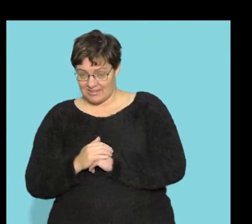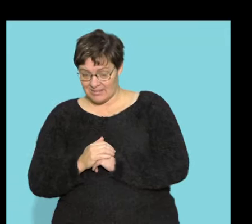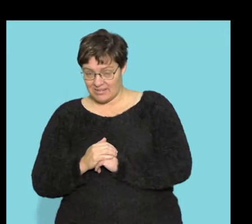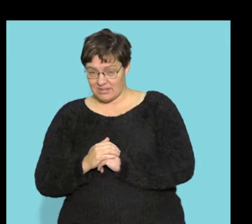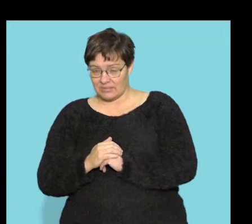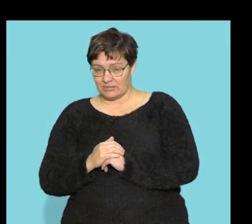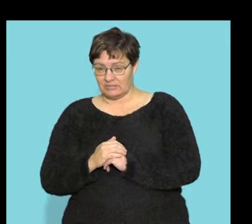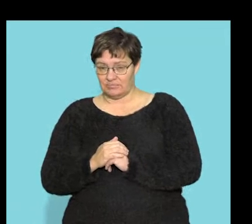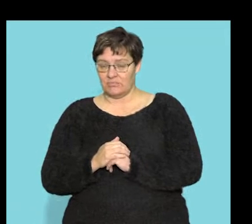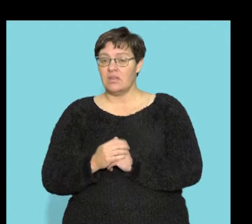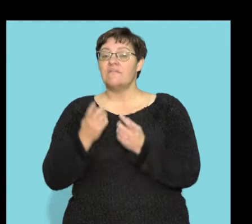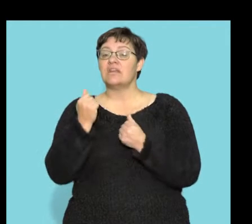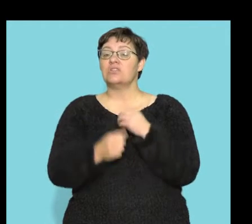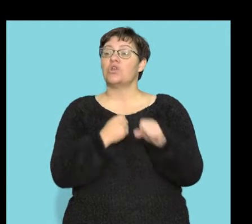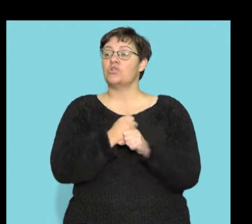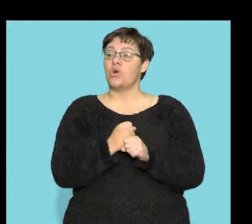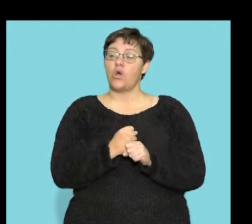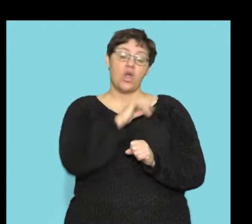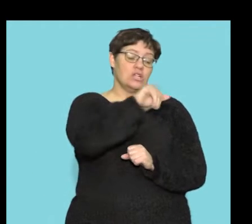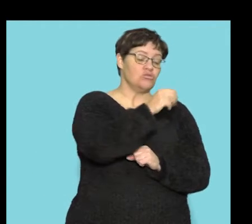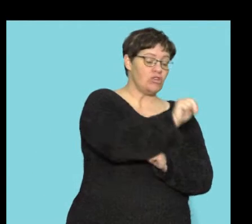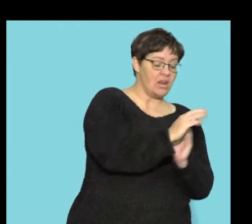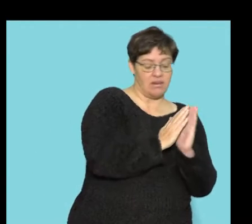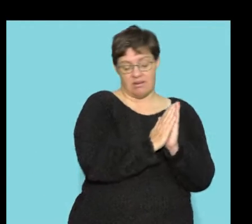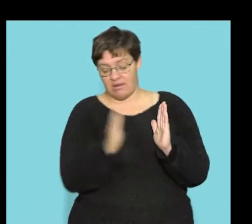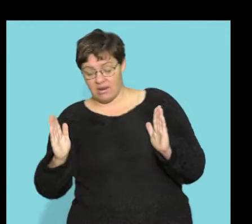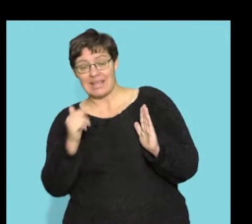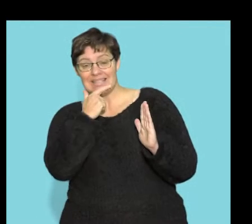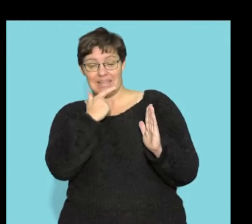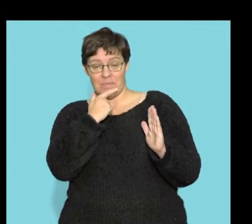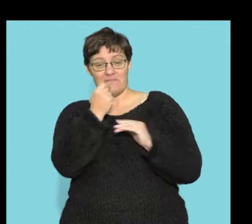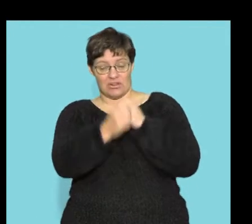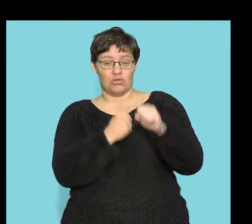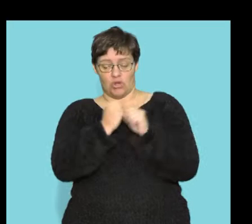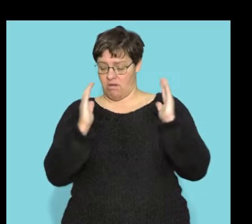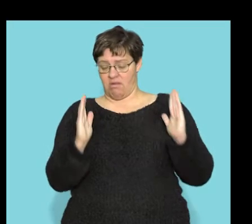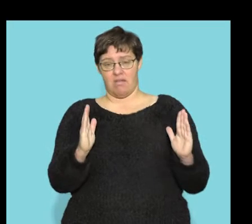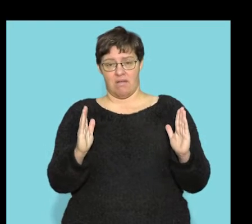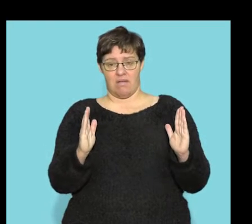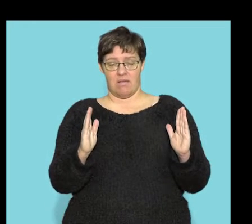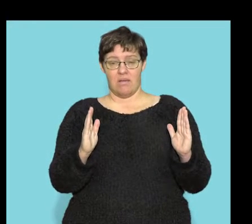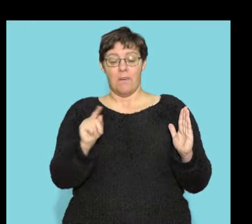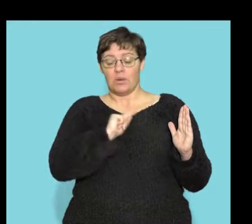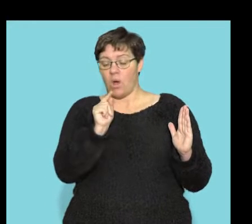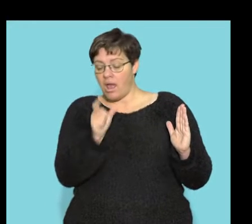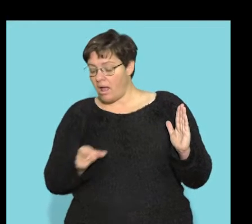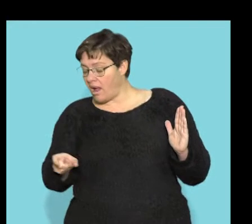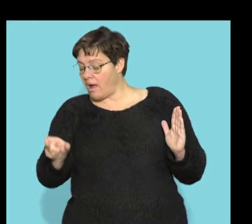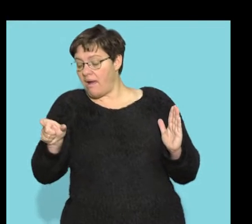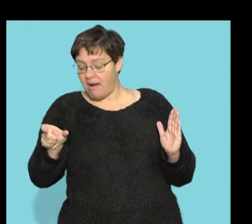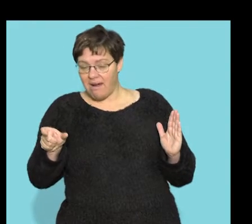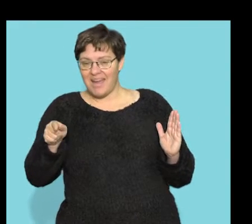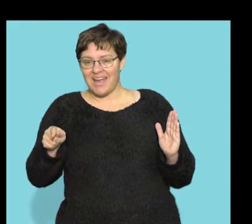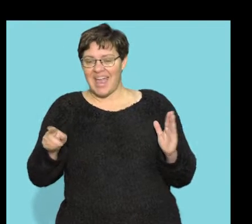So in other words, your financial year here is January to December, correct? But because you've